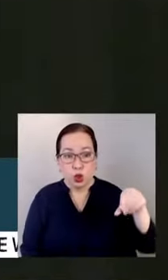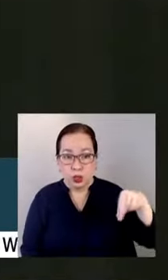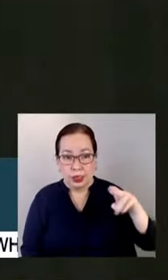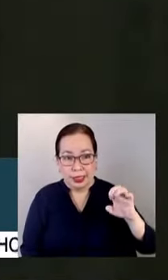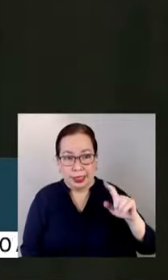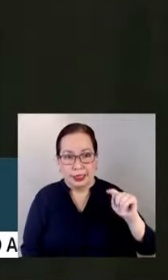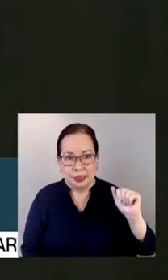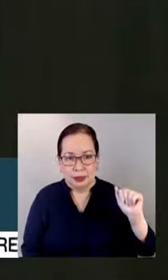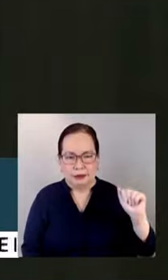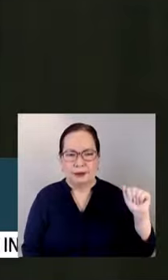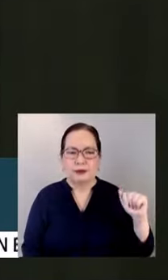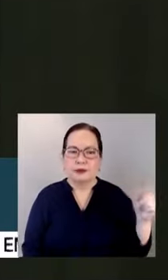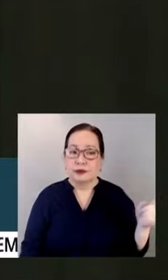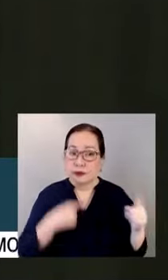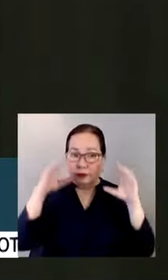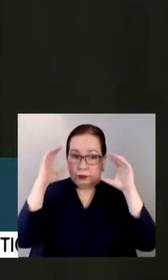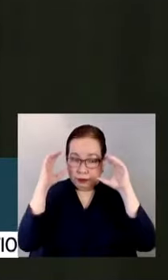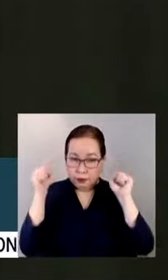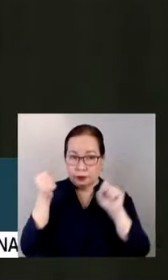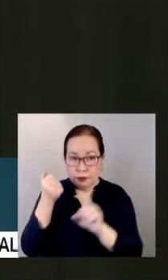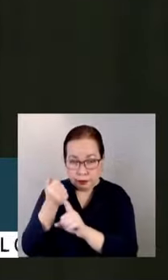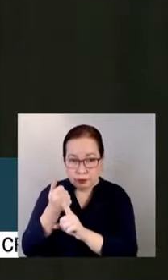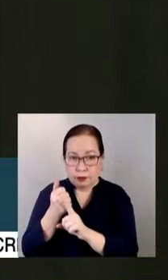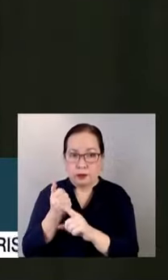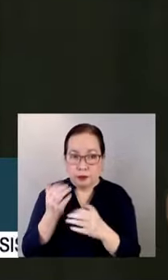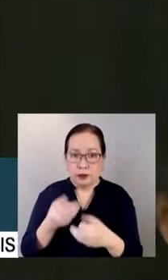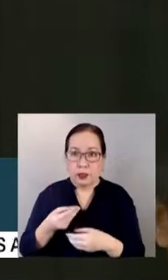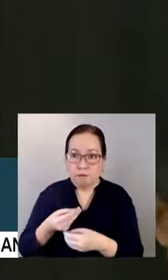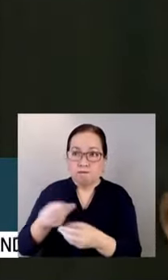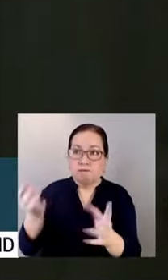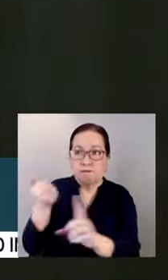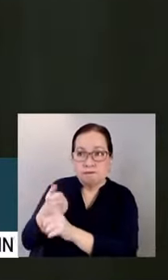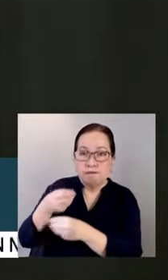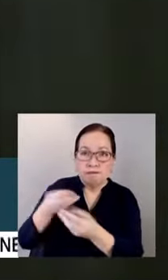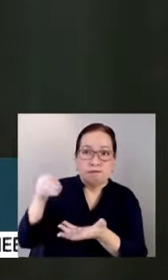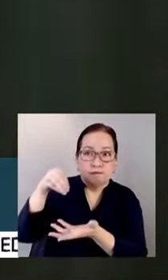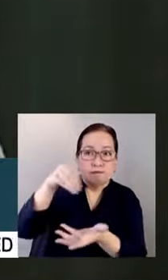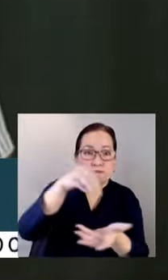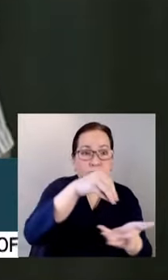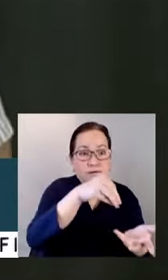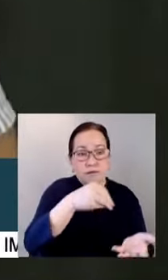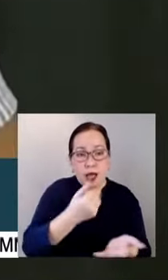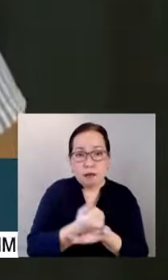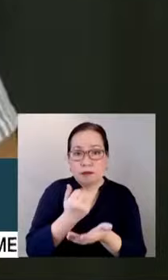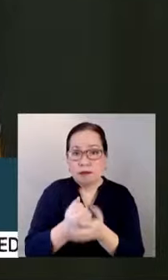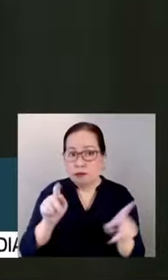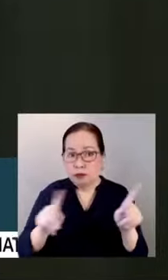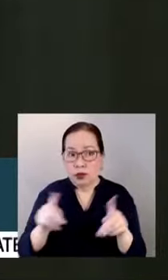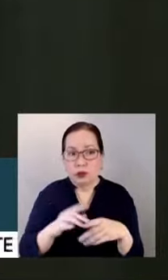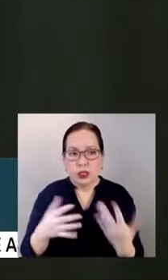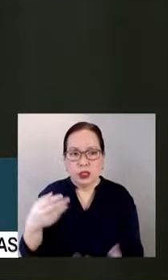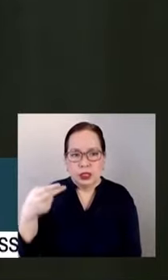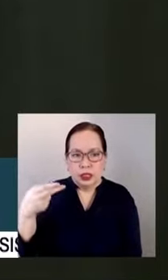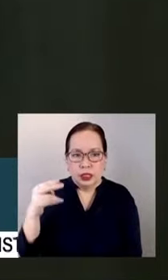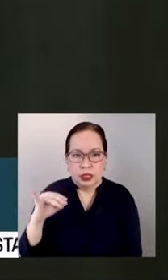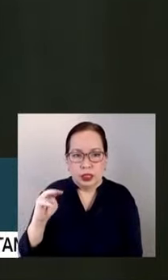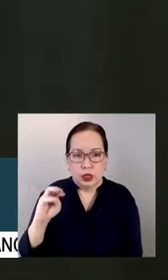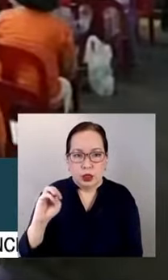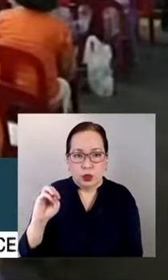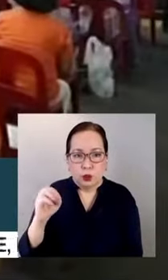you said, the president also distributed relief assistance to residents in Himoog City.